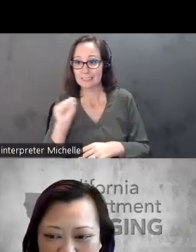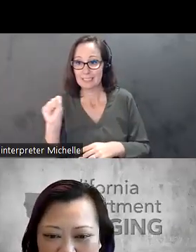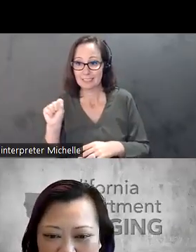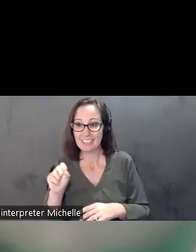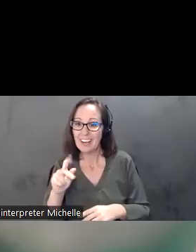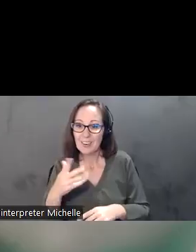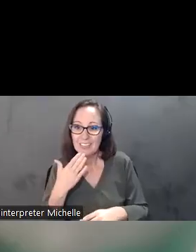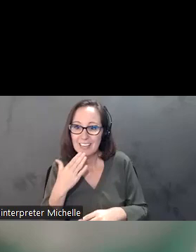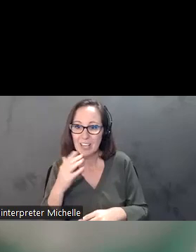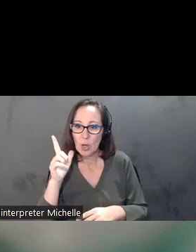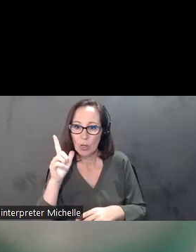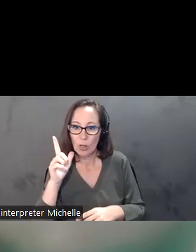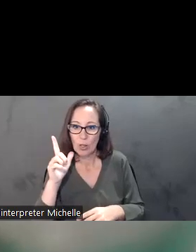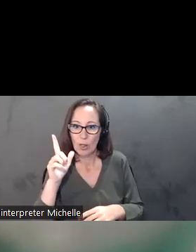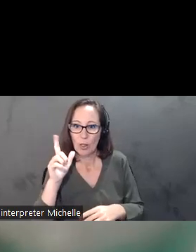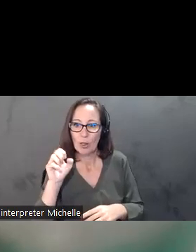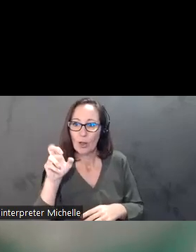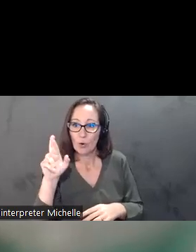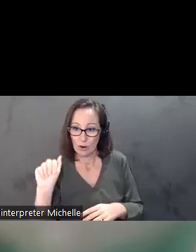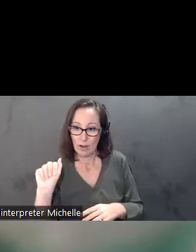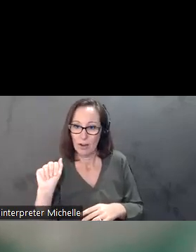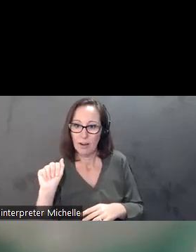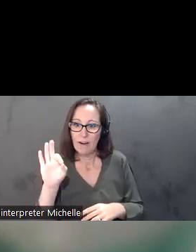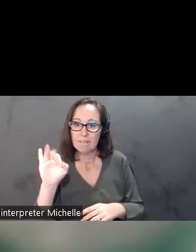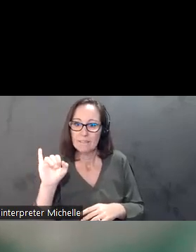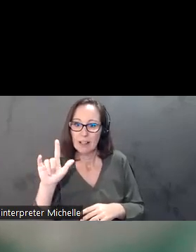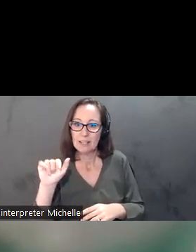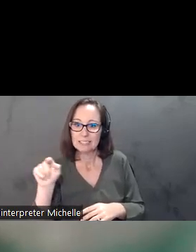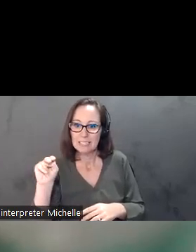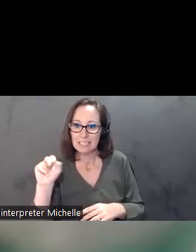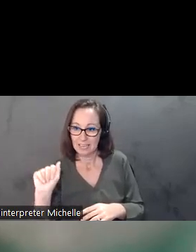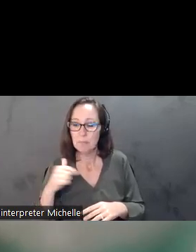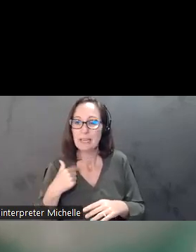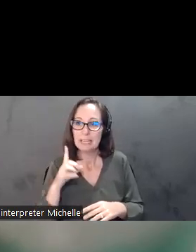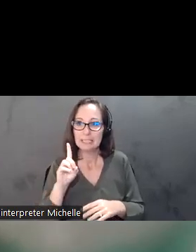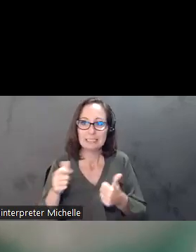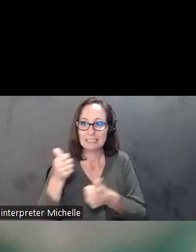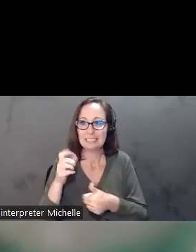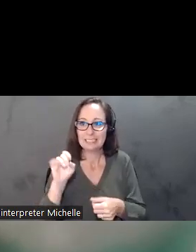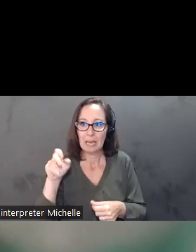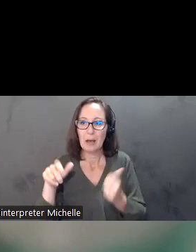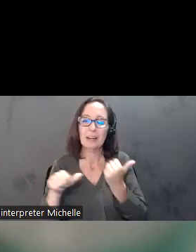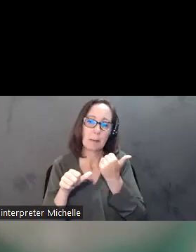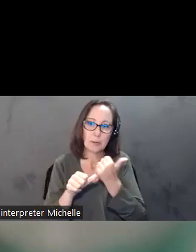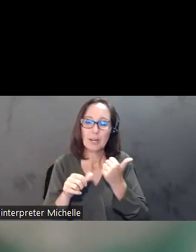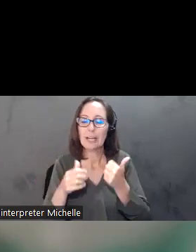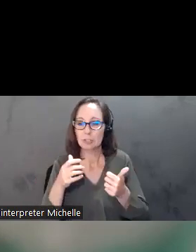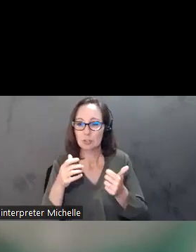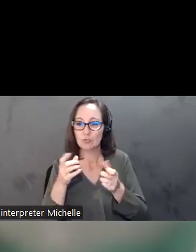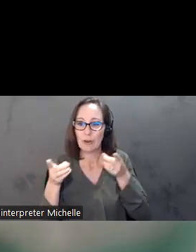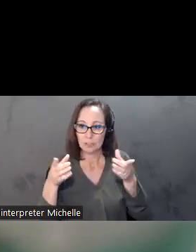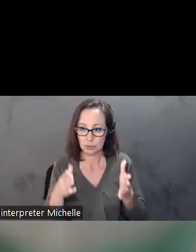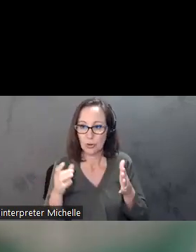Thank you, Connie. My name is Leora Felicina. I am the Deputy Director of the Adult Programs Division. We oversee